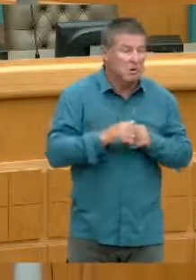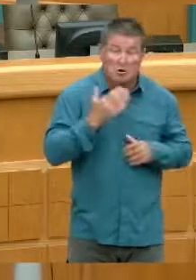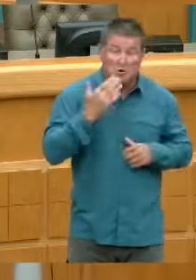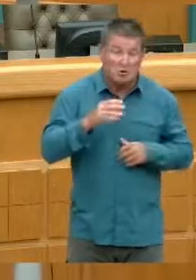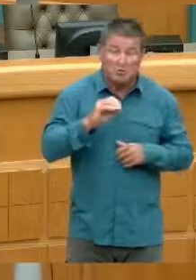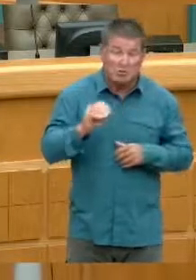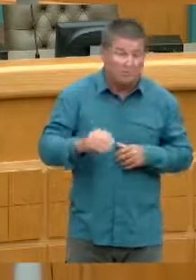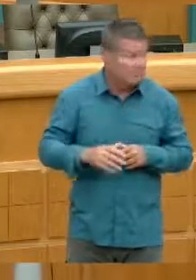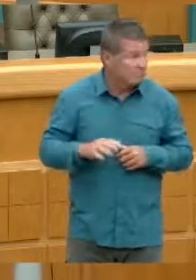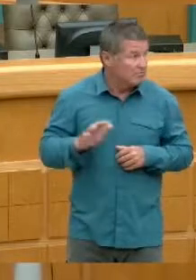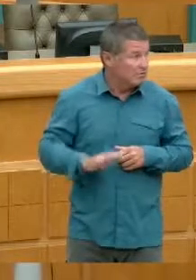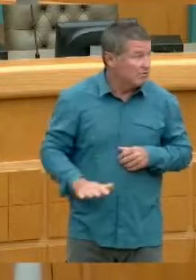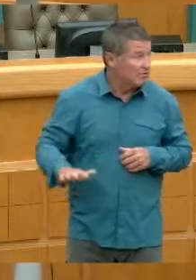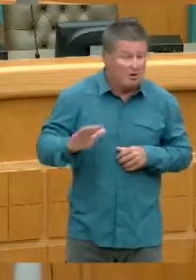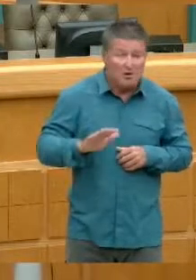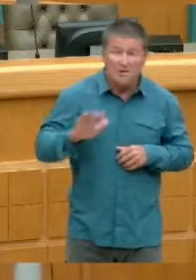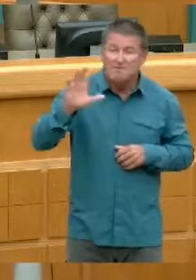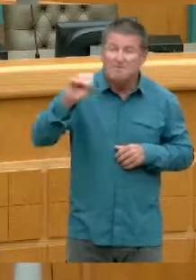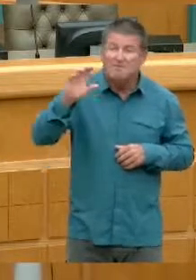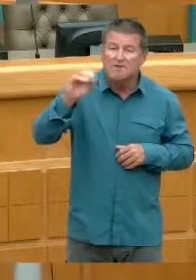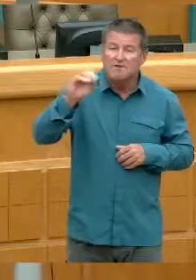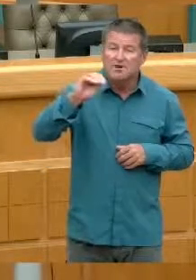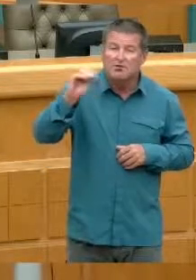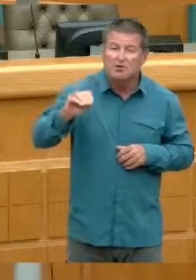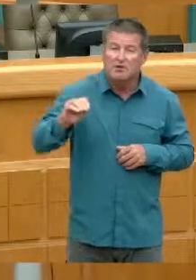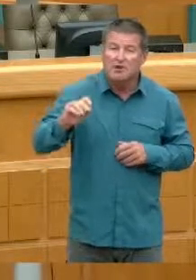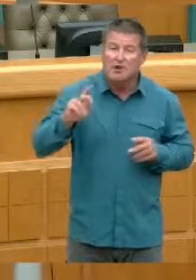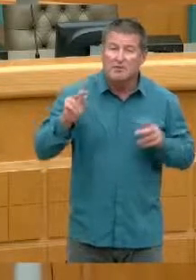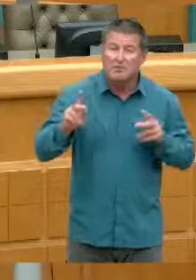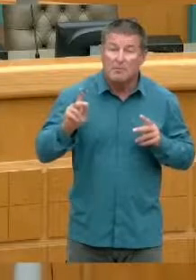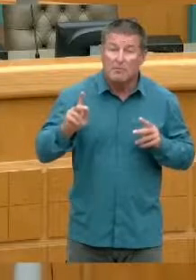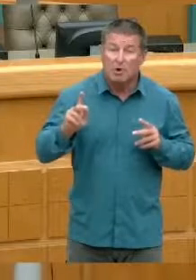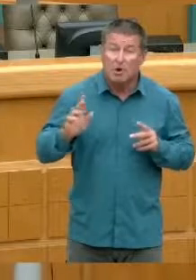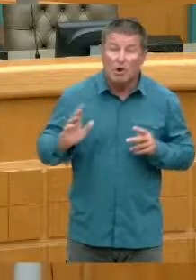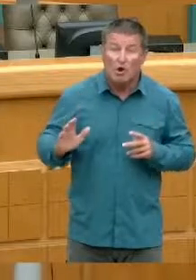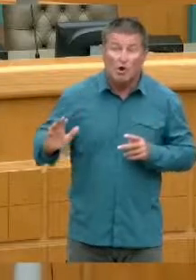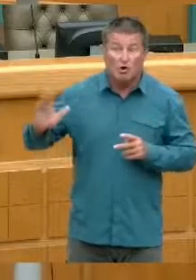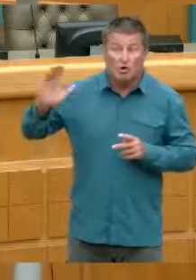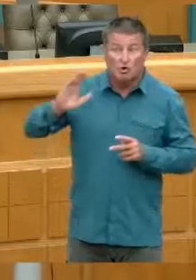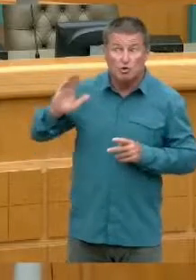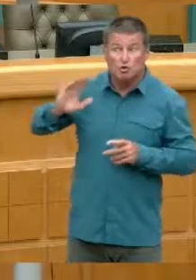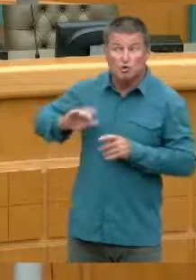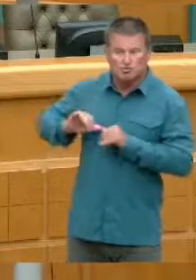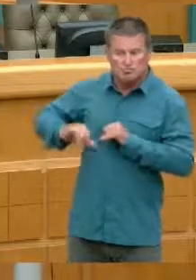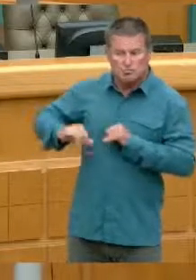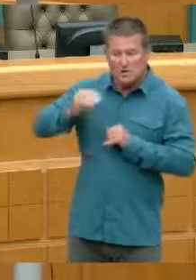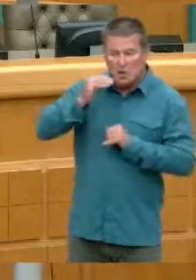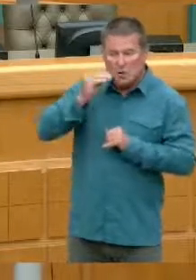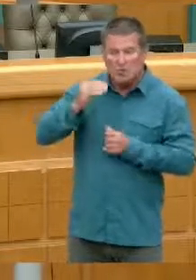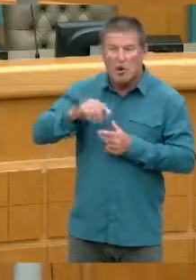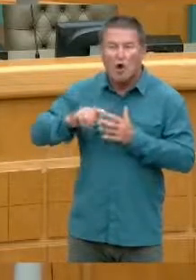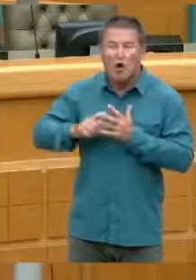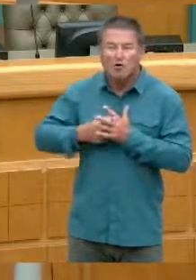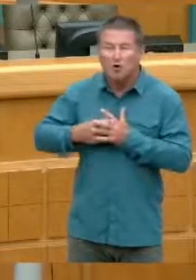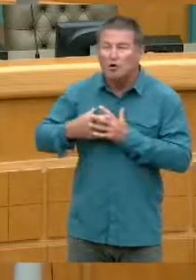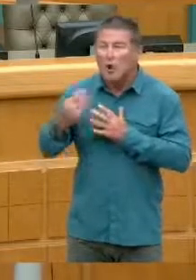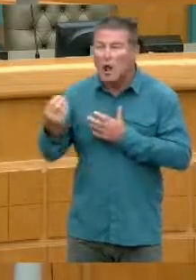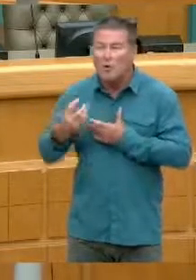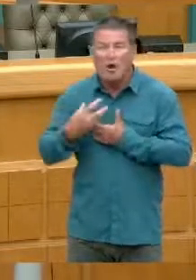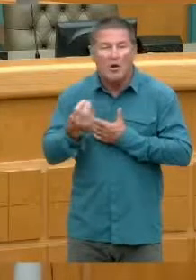Maybe around 50% of the people that were staying at home now are out and about again and more often leaving